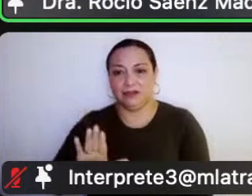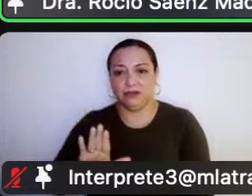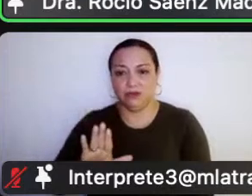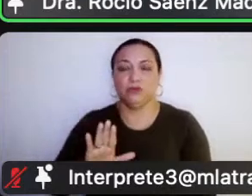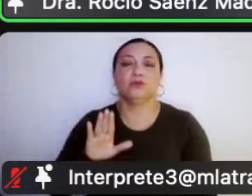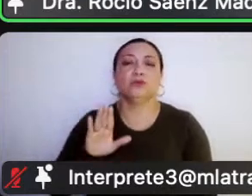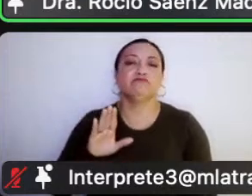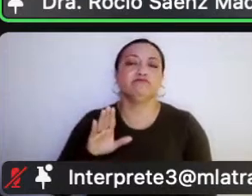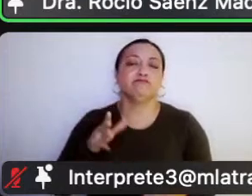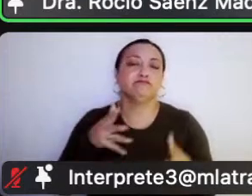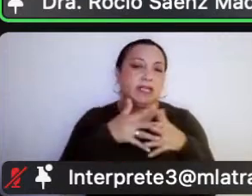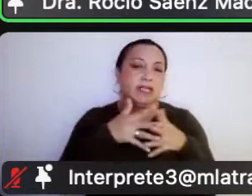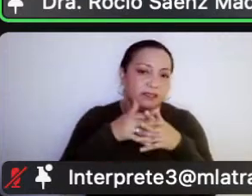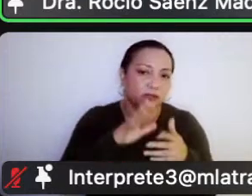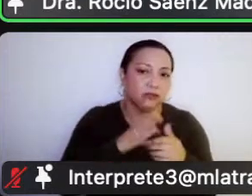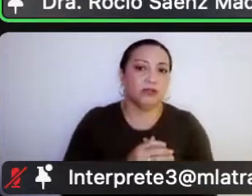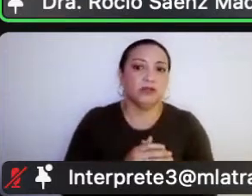California.